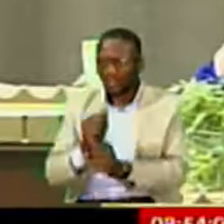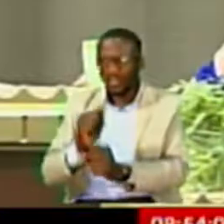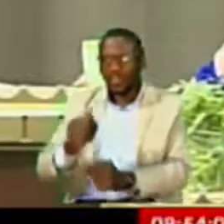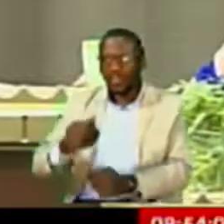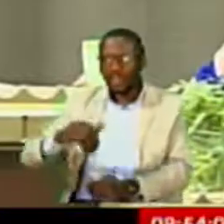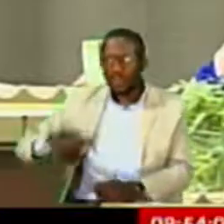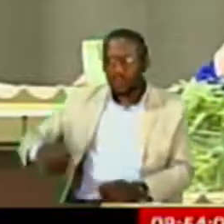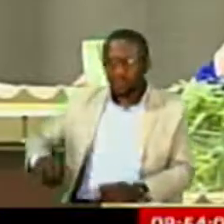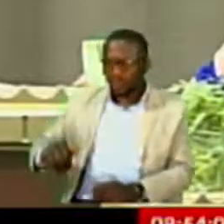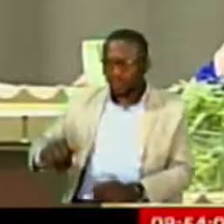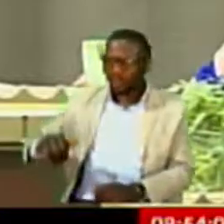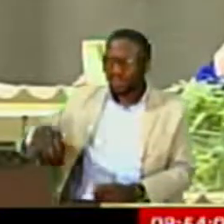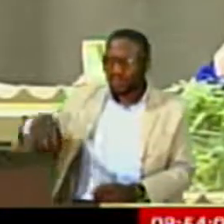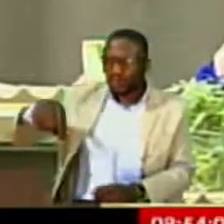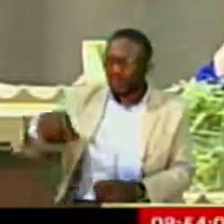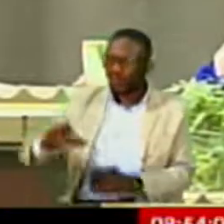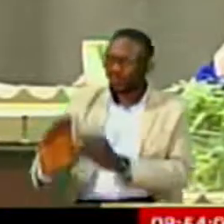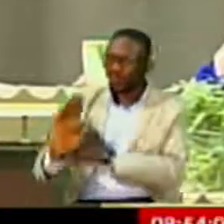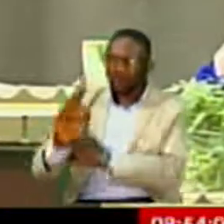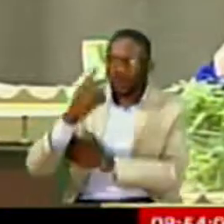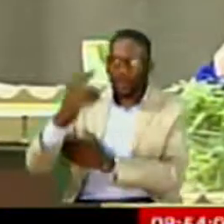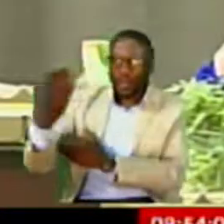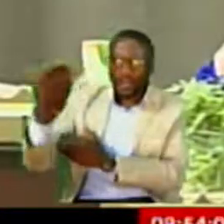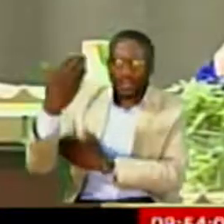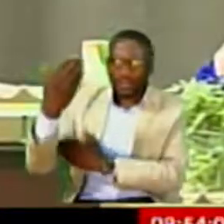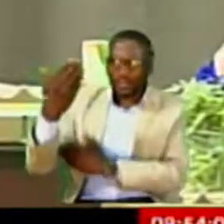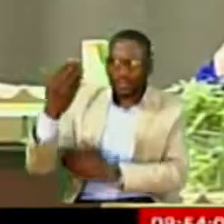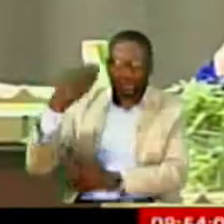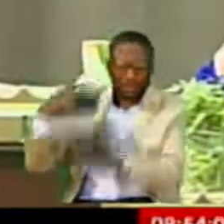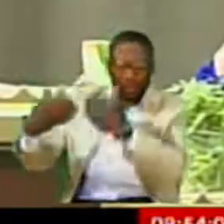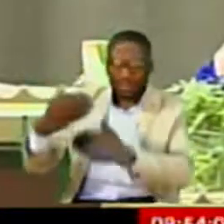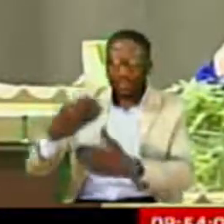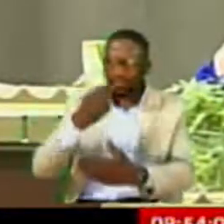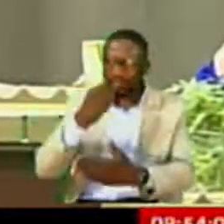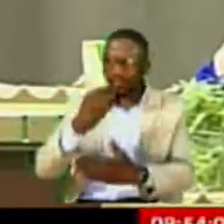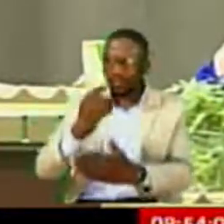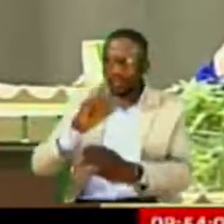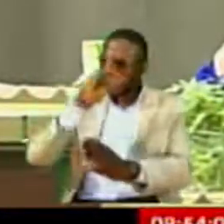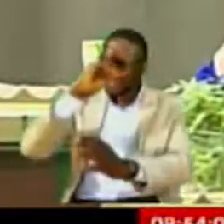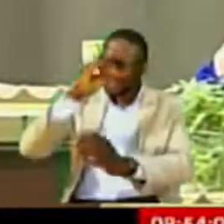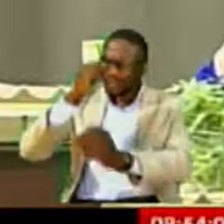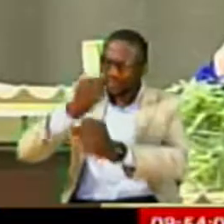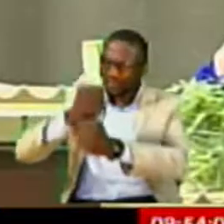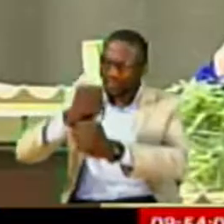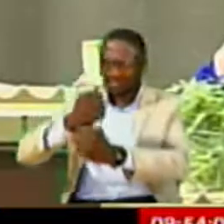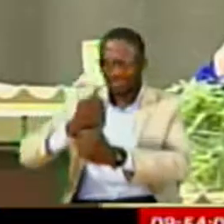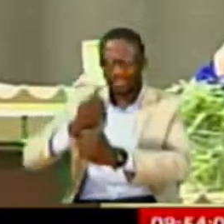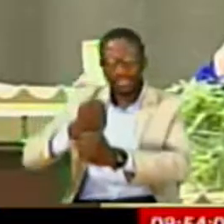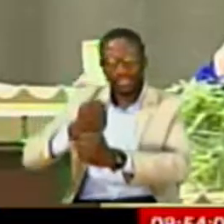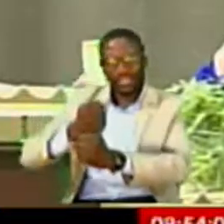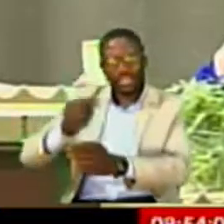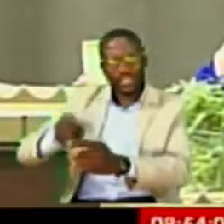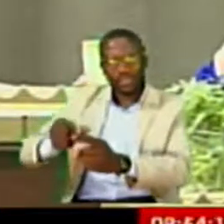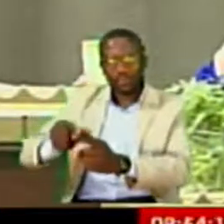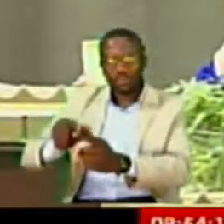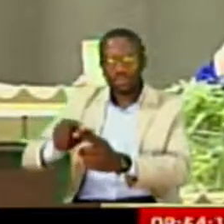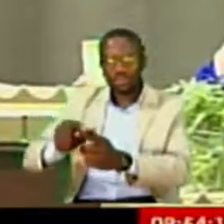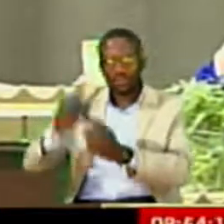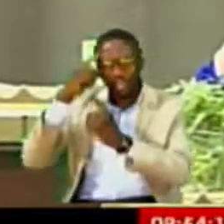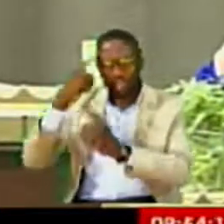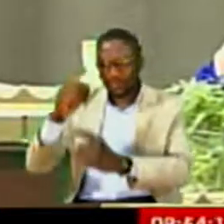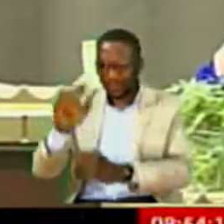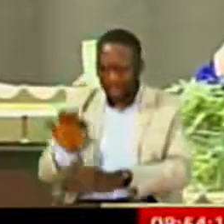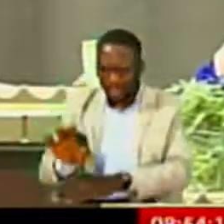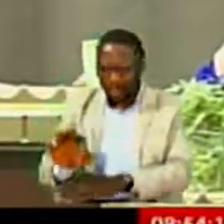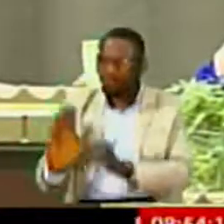And the one he foresaw. Qui vont croire. Who would believe. Il les avait élus. He elected them. Et puis il les